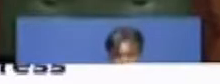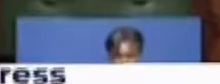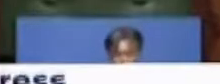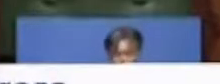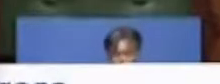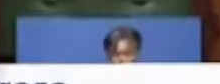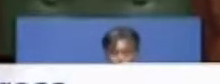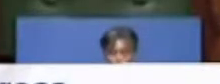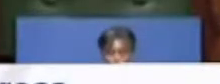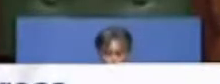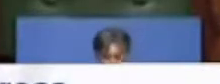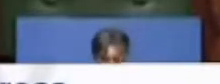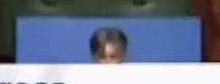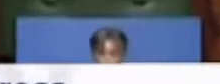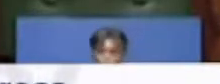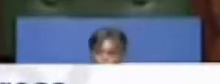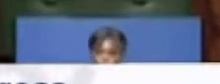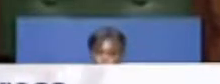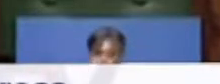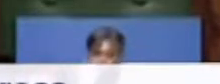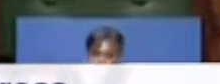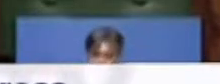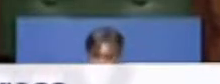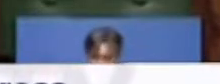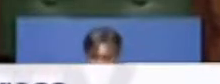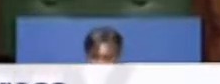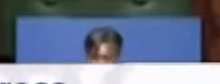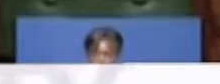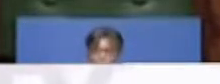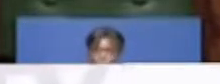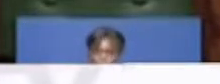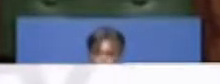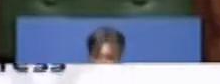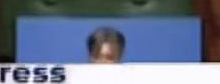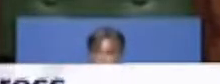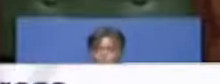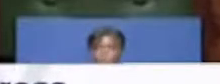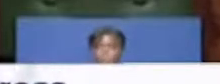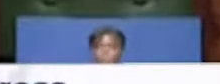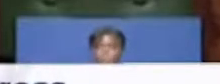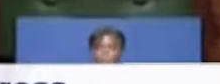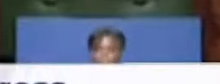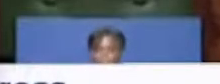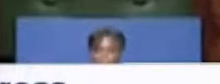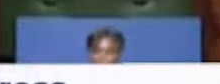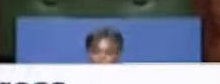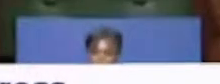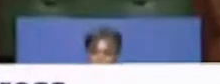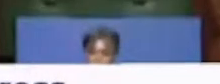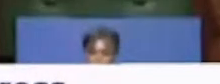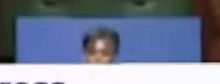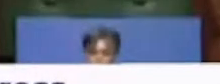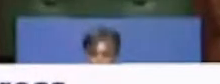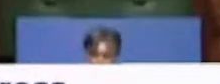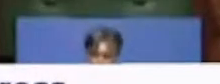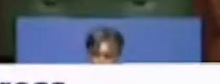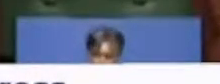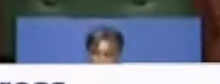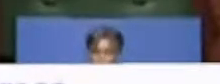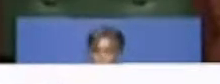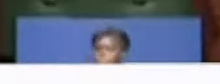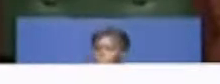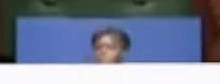3,764 in 2007 to 10,118 in 2021. And we are building an average of